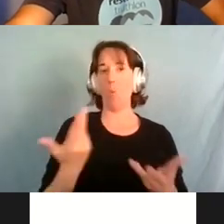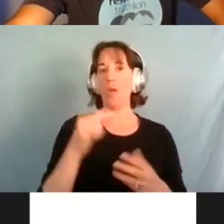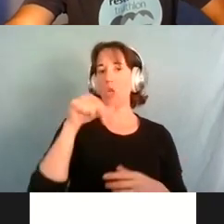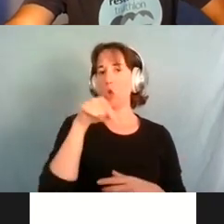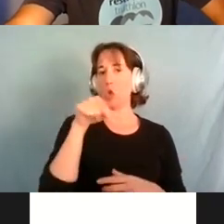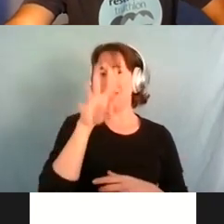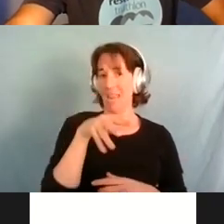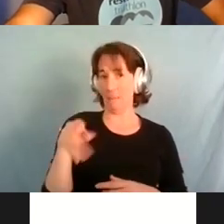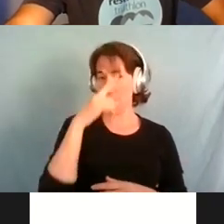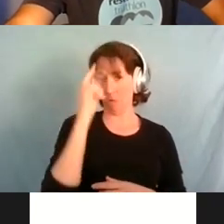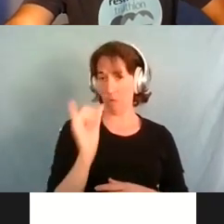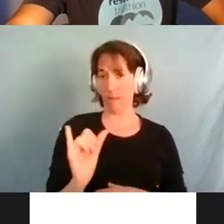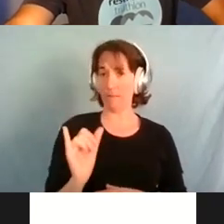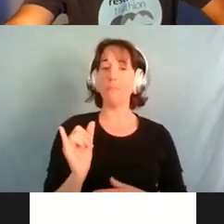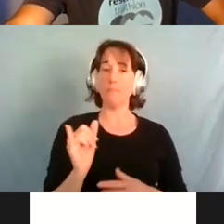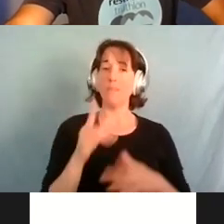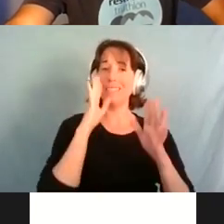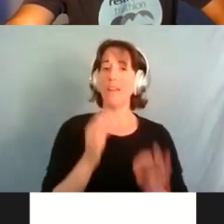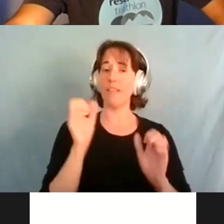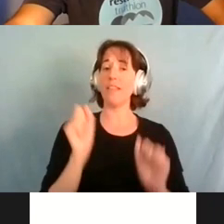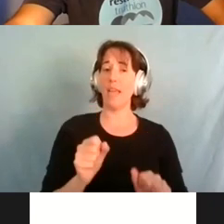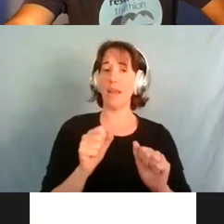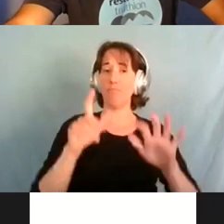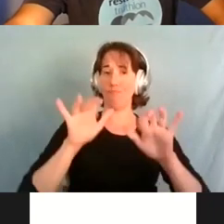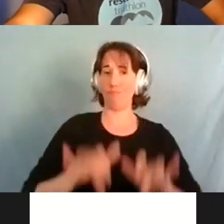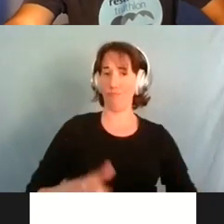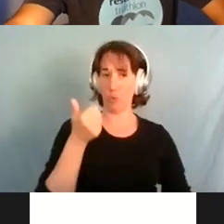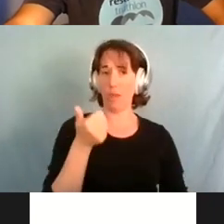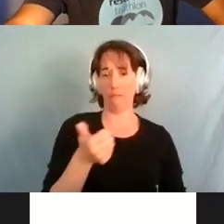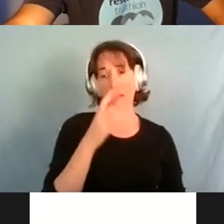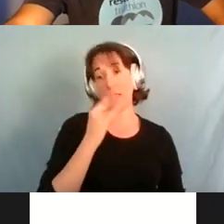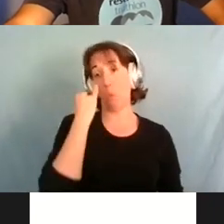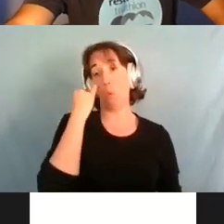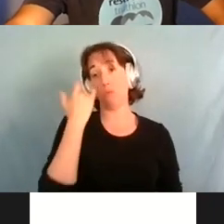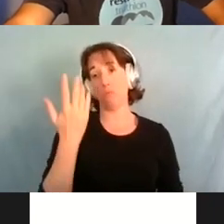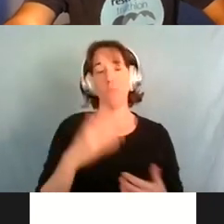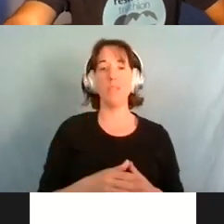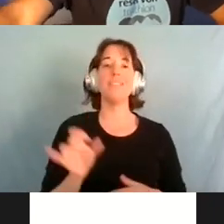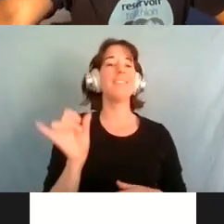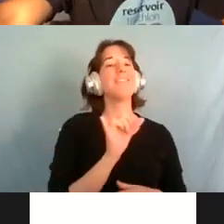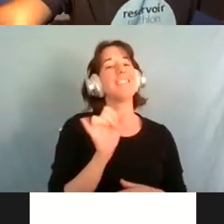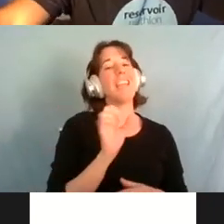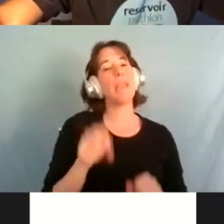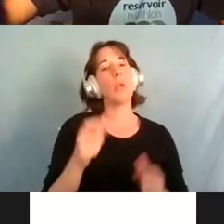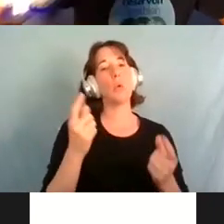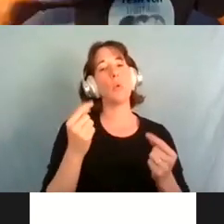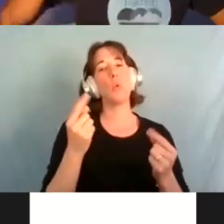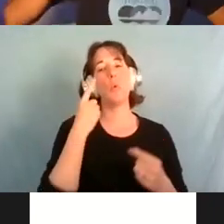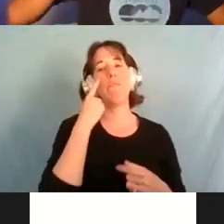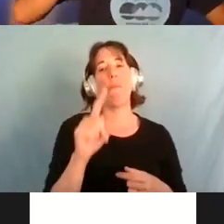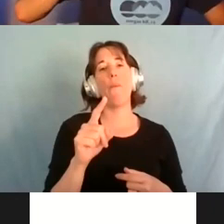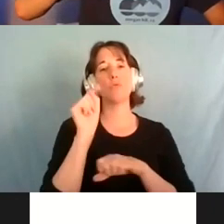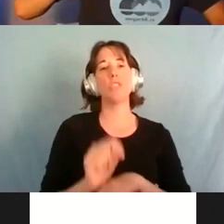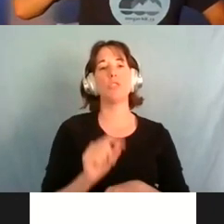could definitely like manually input it yourself, I suppose. Just like you can do that kind of with traditional machine